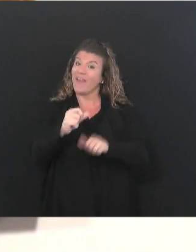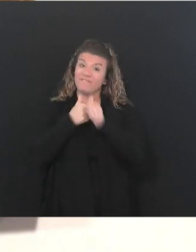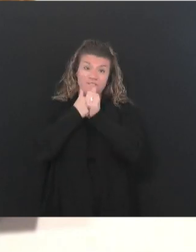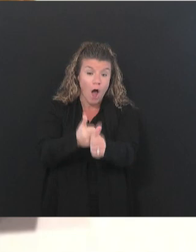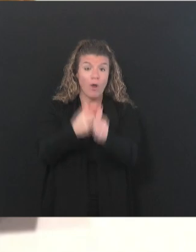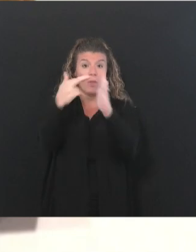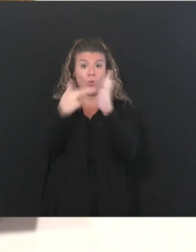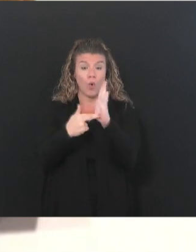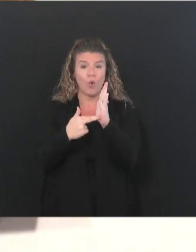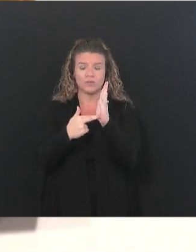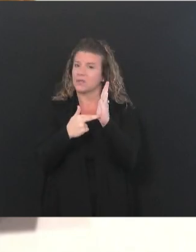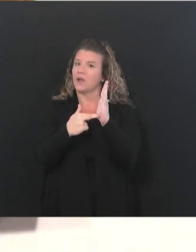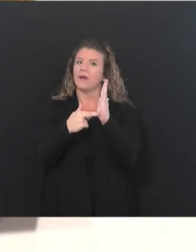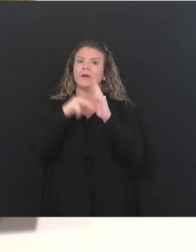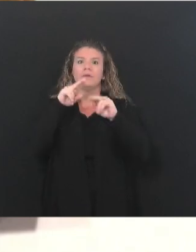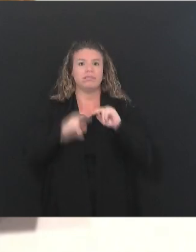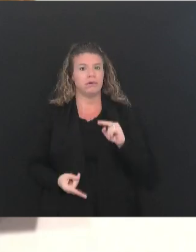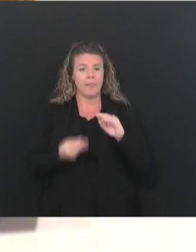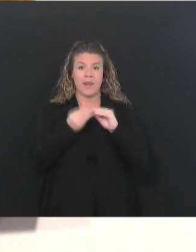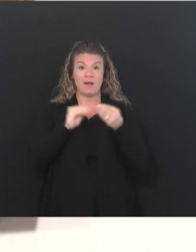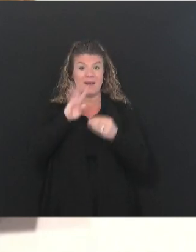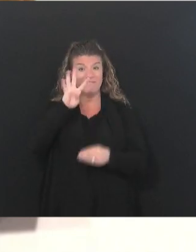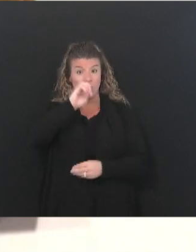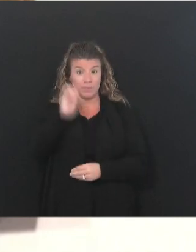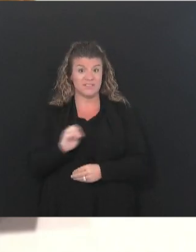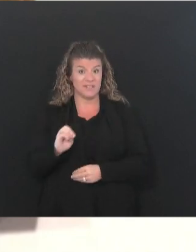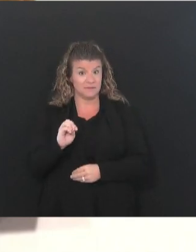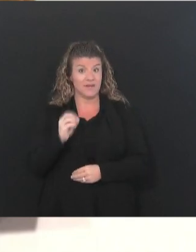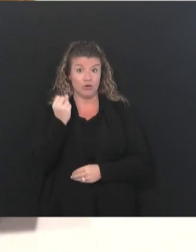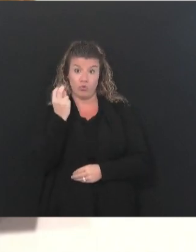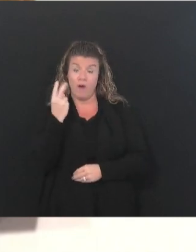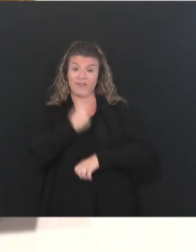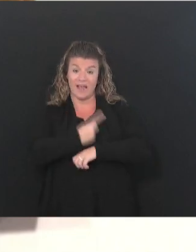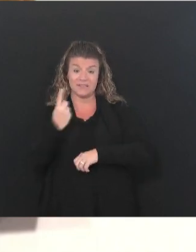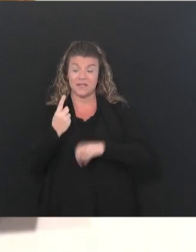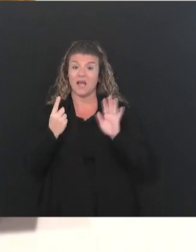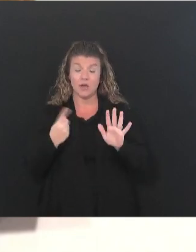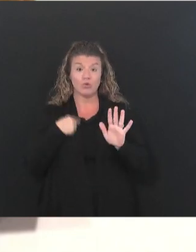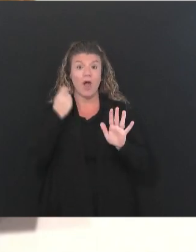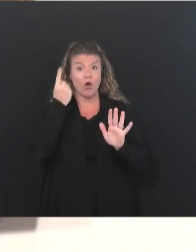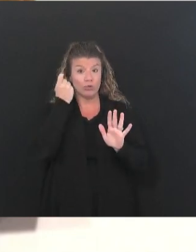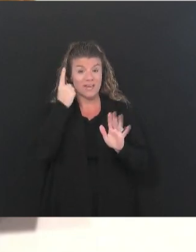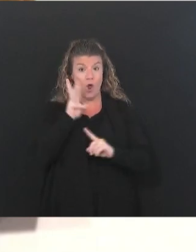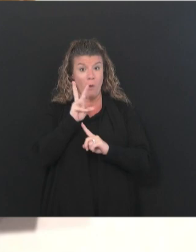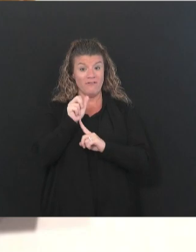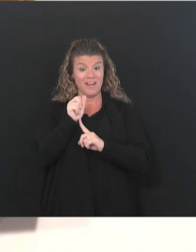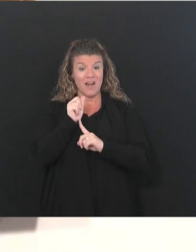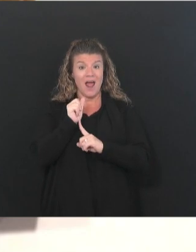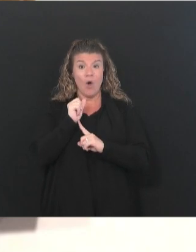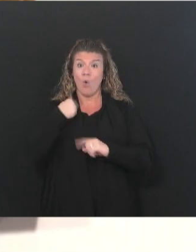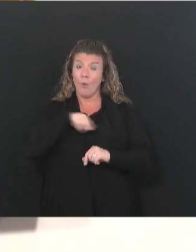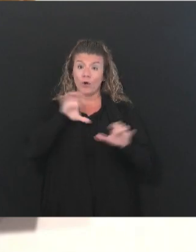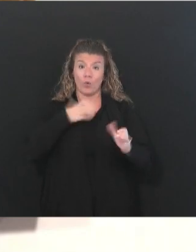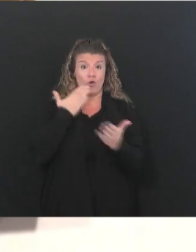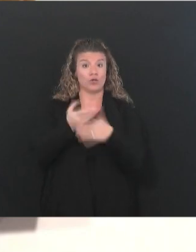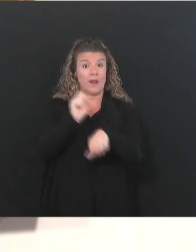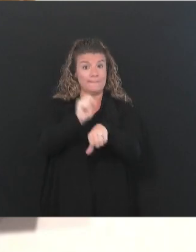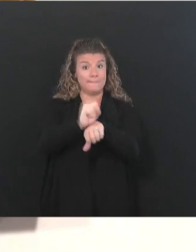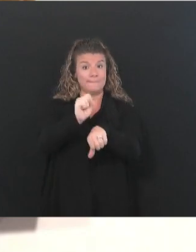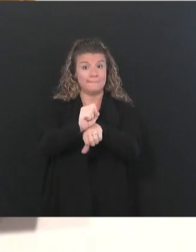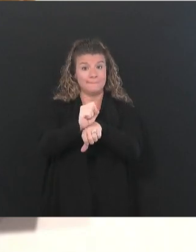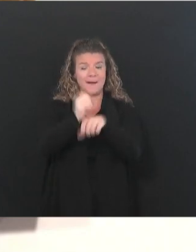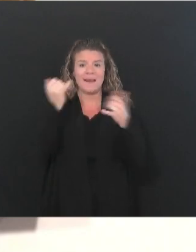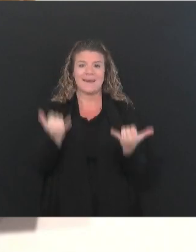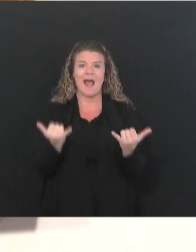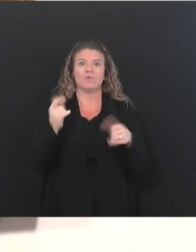number of COVID positive people by 40% in 12 days. So West Virginia, we are doing great. It's time to do even